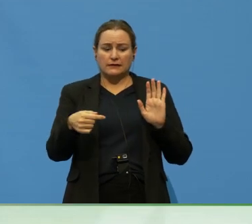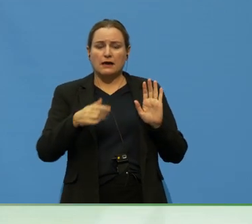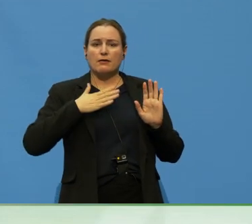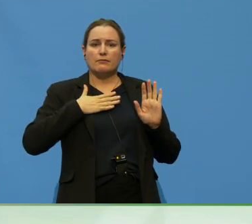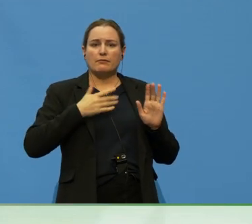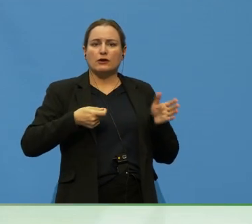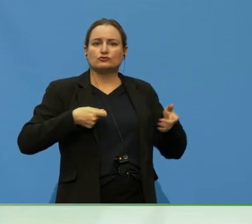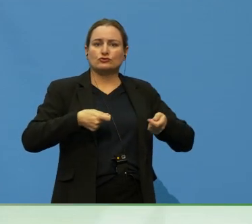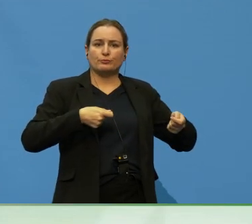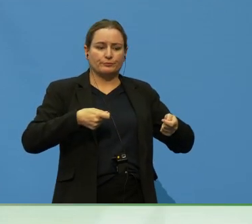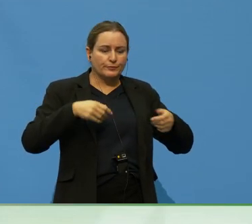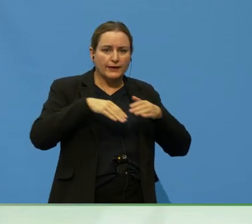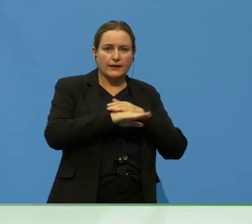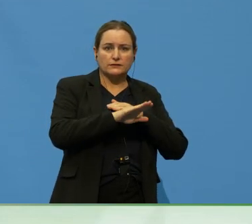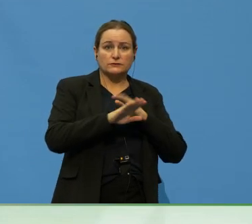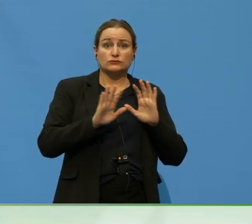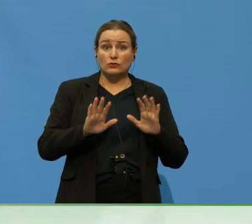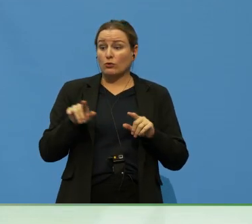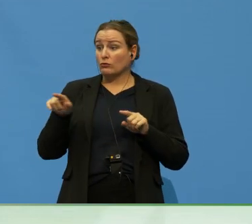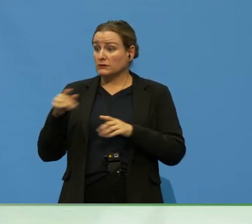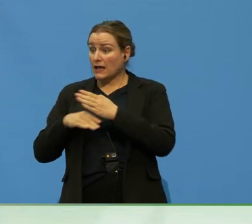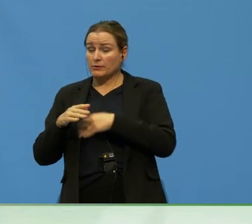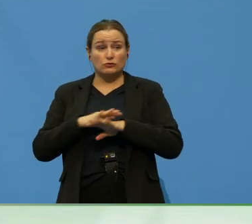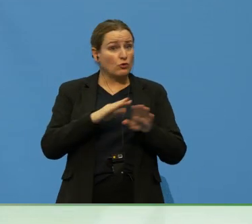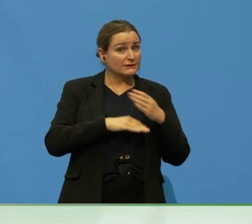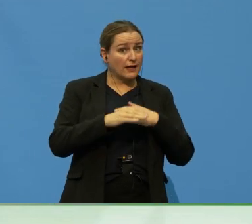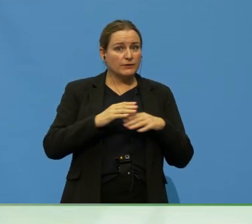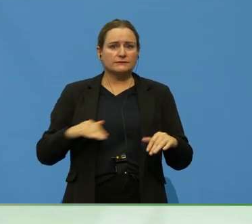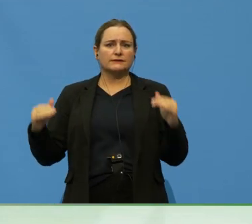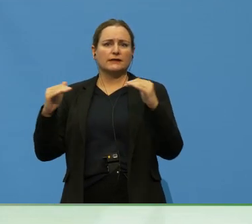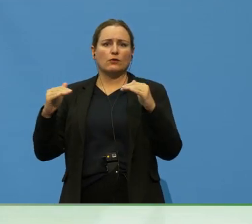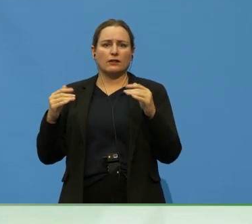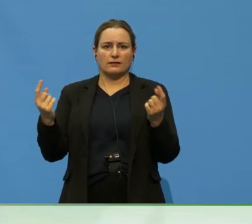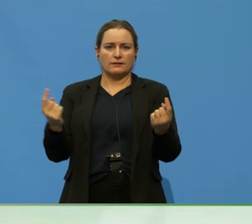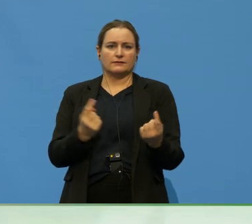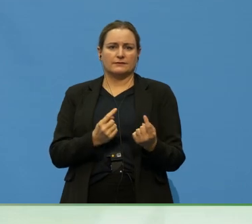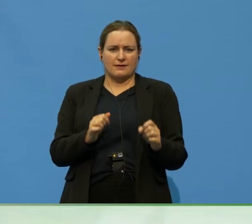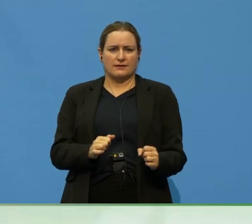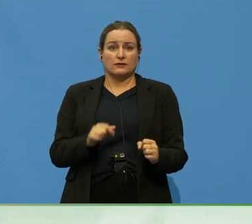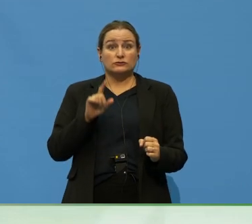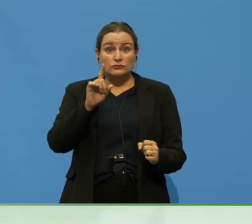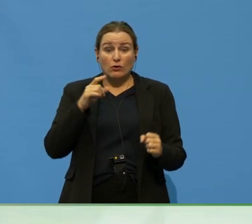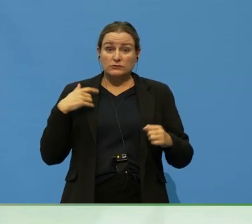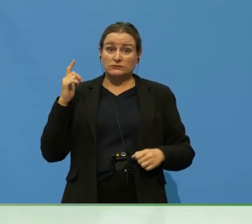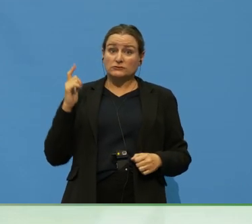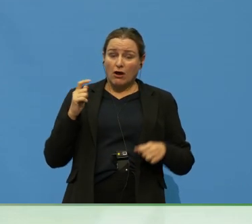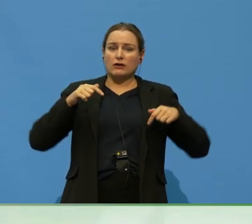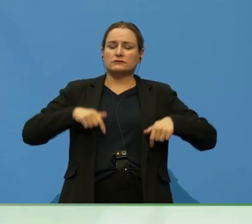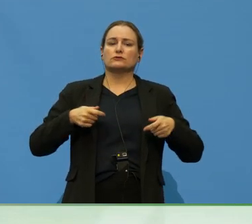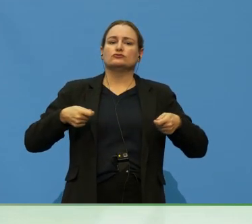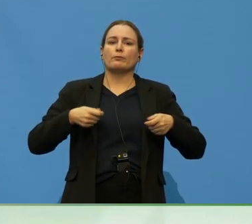treated, served on an equal basis. Perhaps we need to make more of that in terms of how this